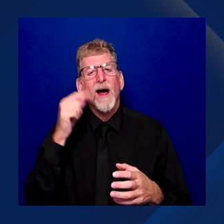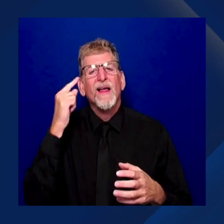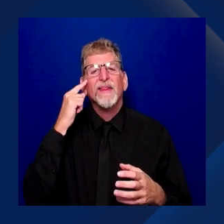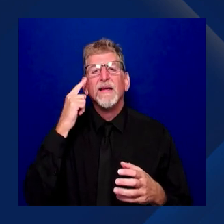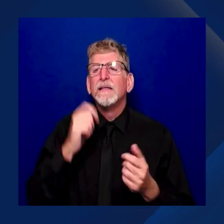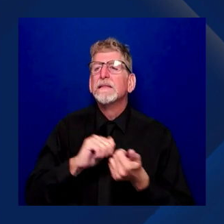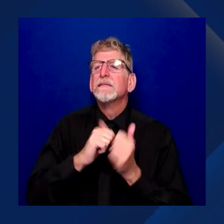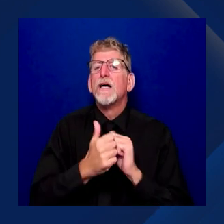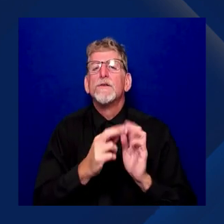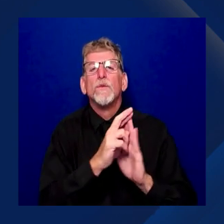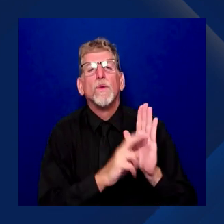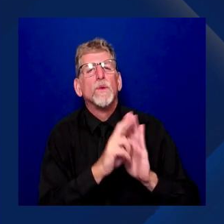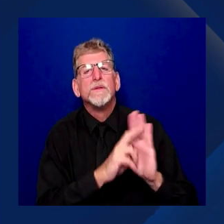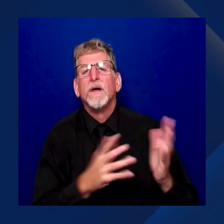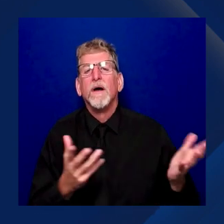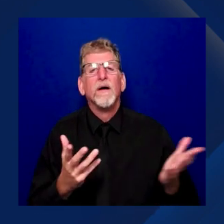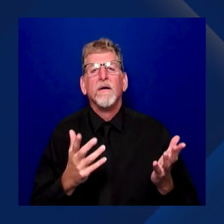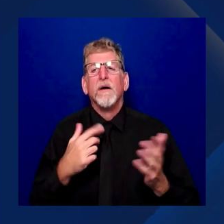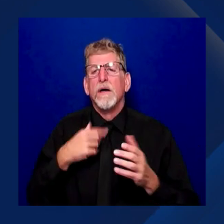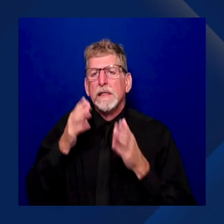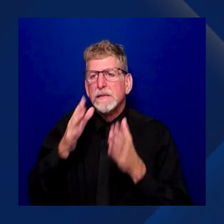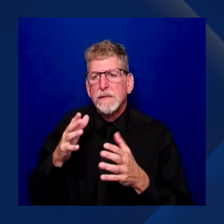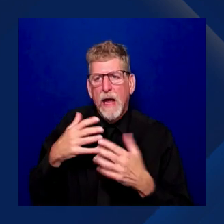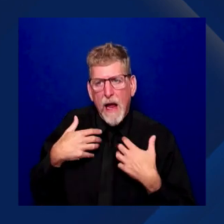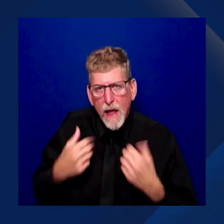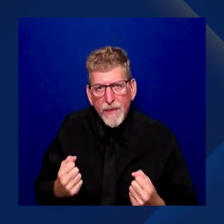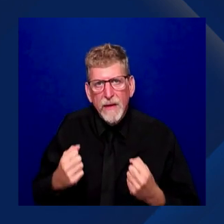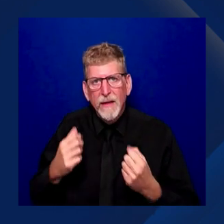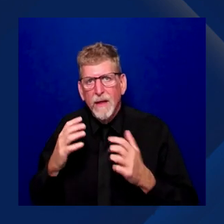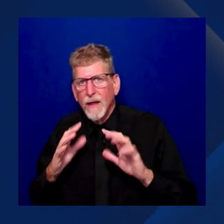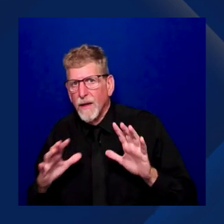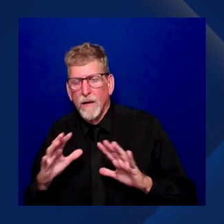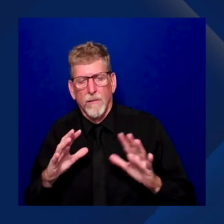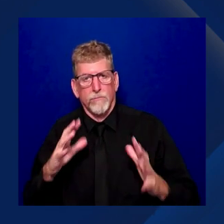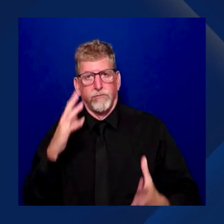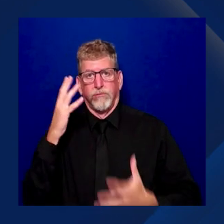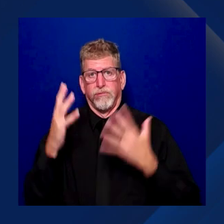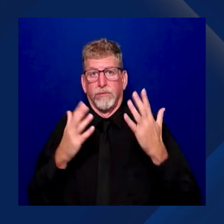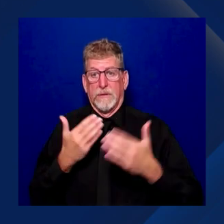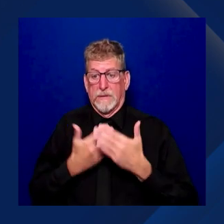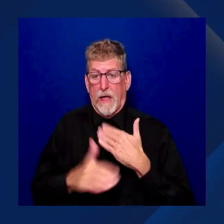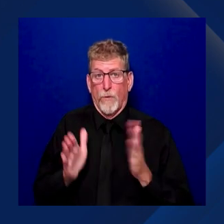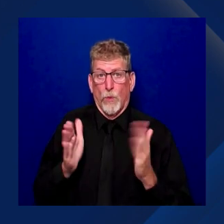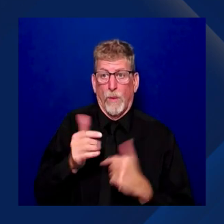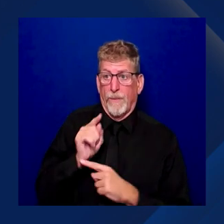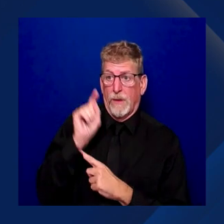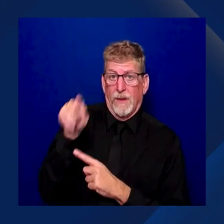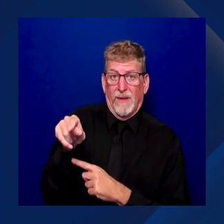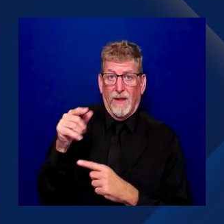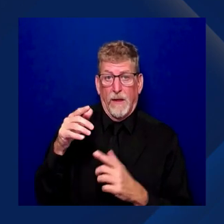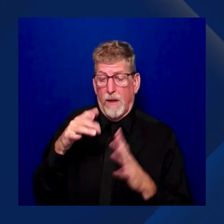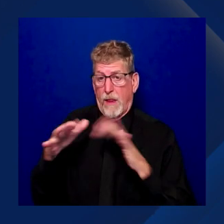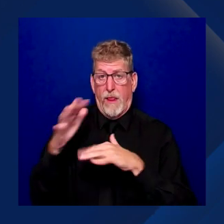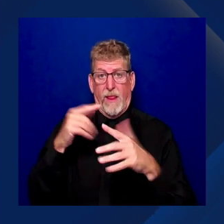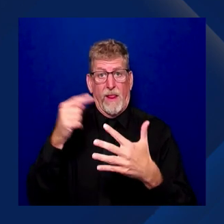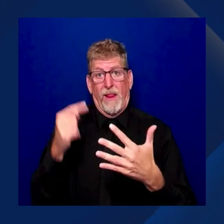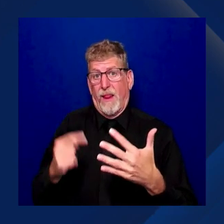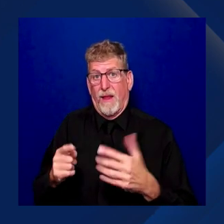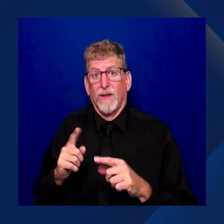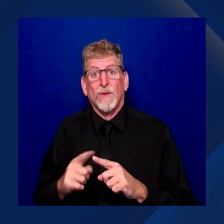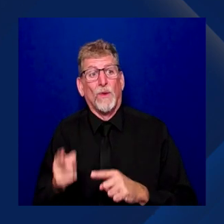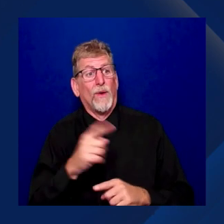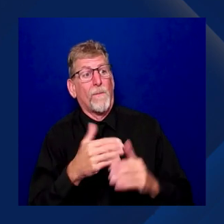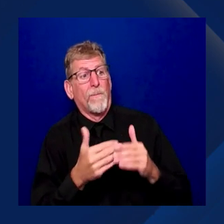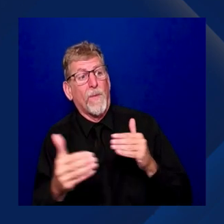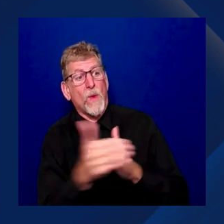From hectic moments in the delivery room to the sleepless postpartum days, every woman who has given birth understands that having access